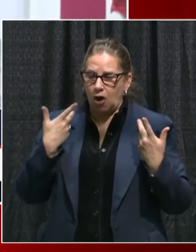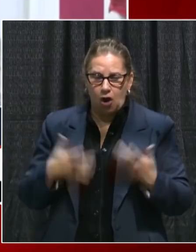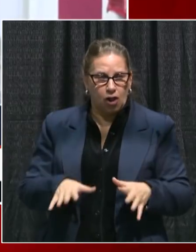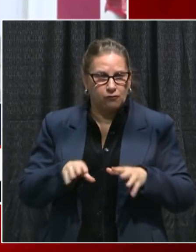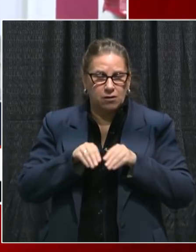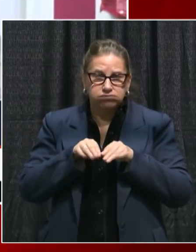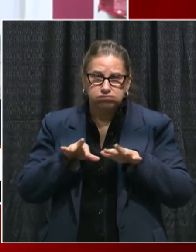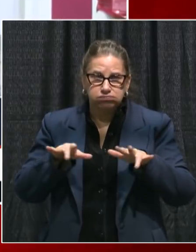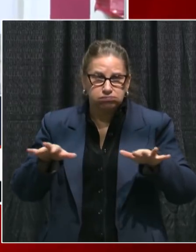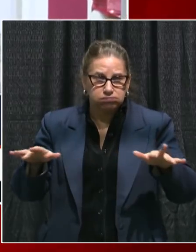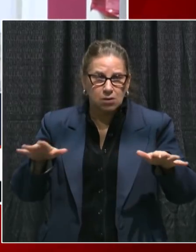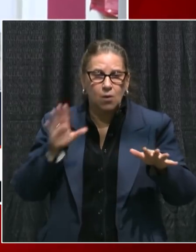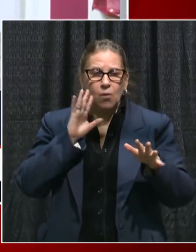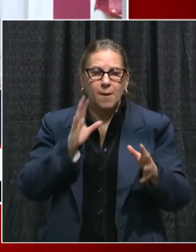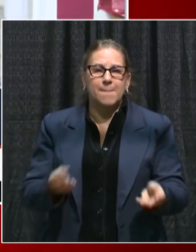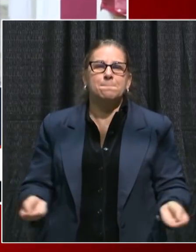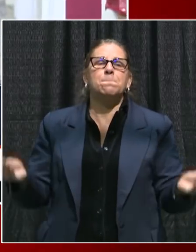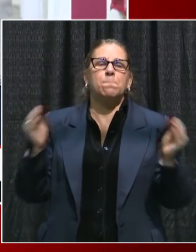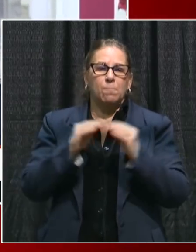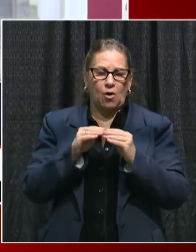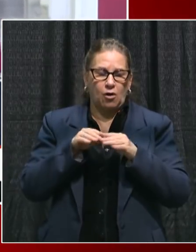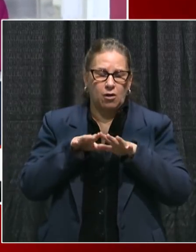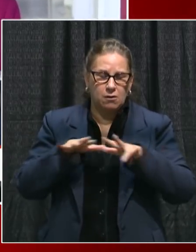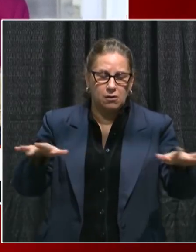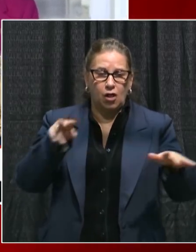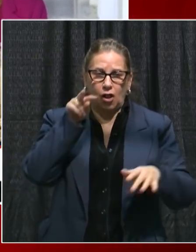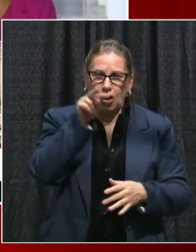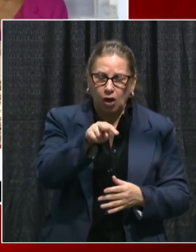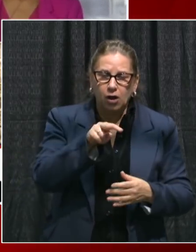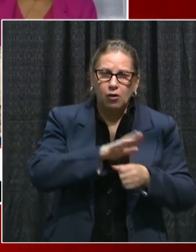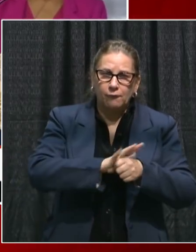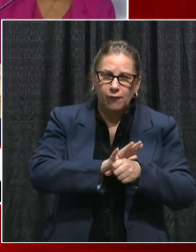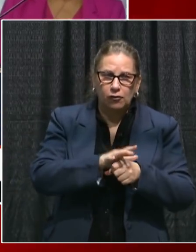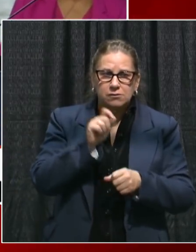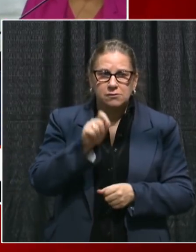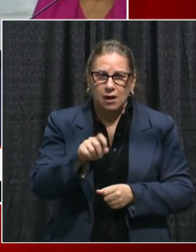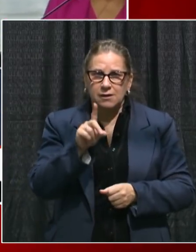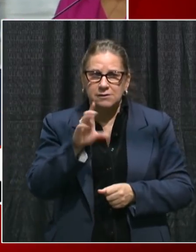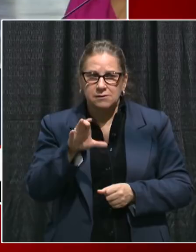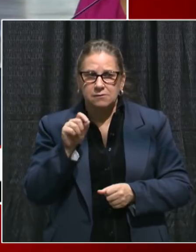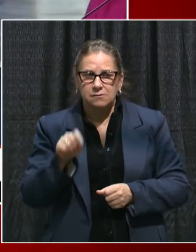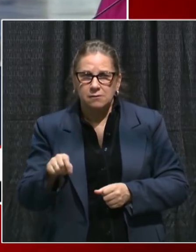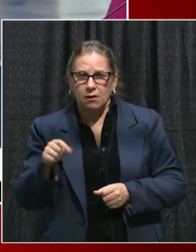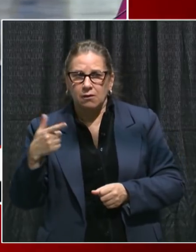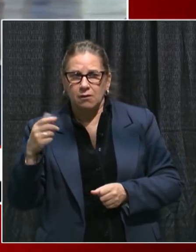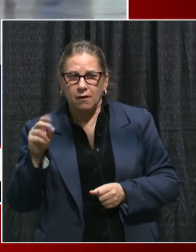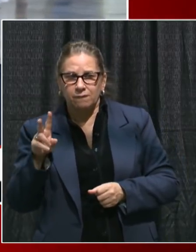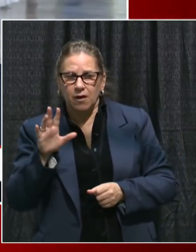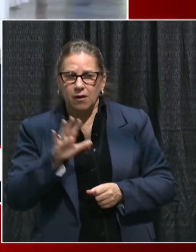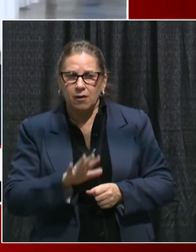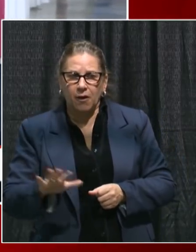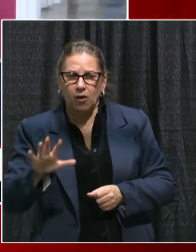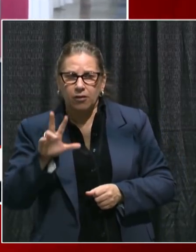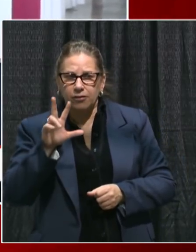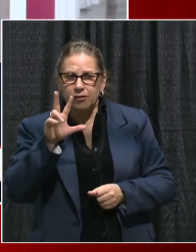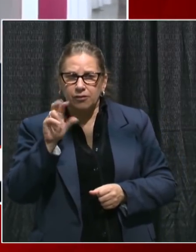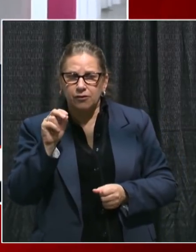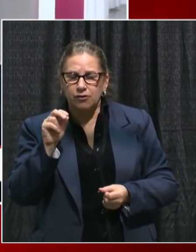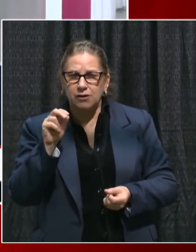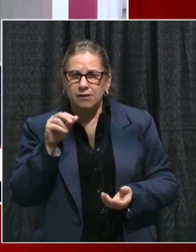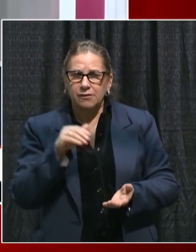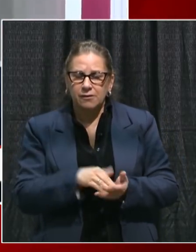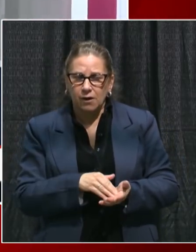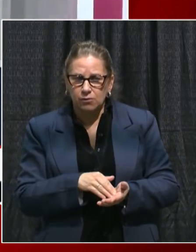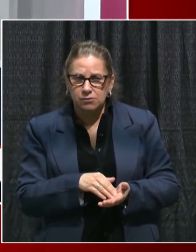coronavirus.dc.gov site, it says that approximately 30,000 tests have been done in the city. Does that include only